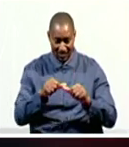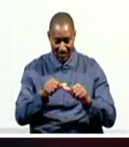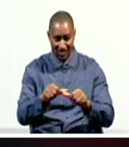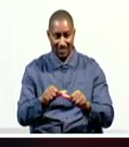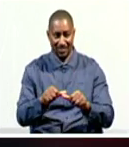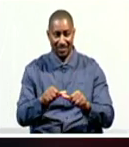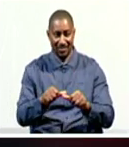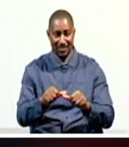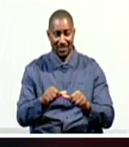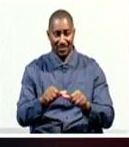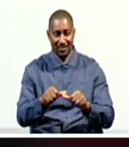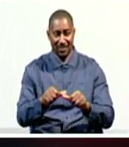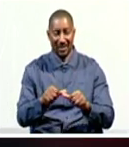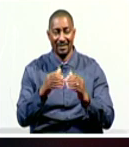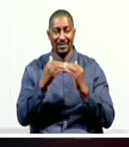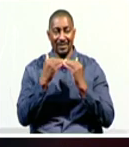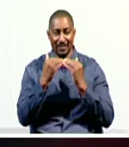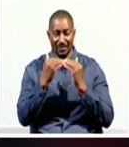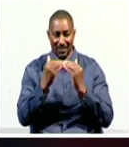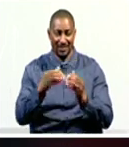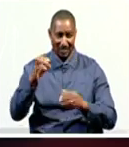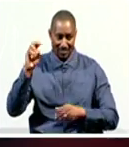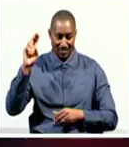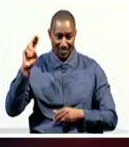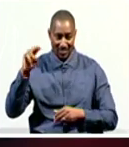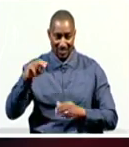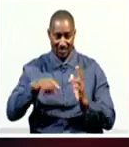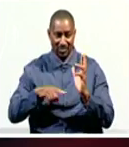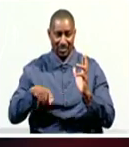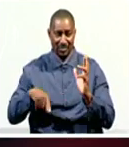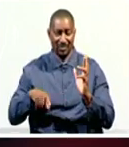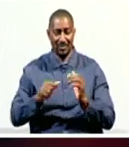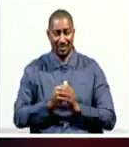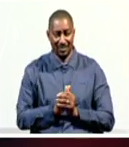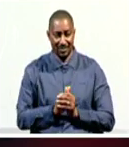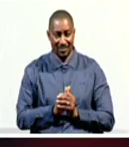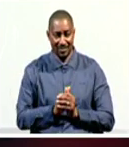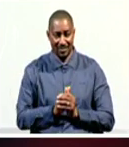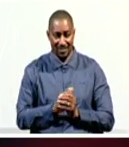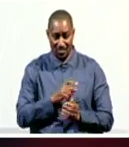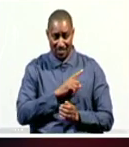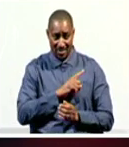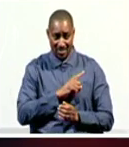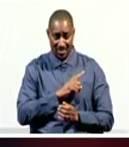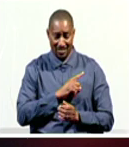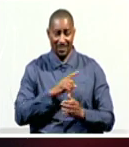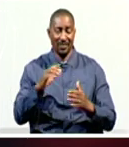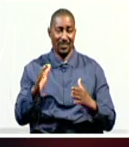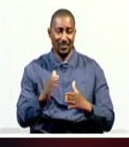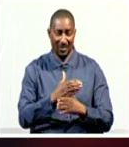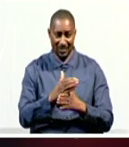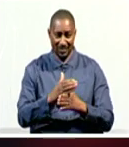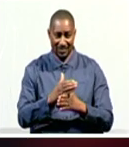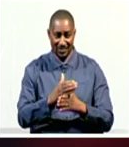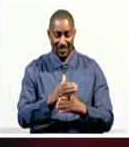role in all future policies of this country. Why? Because of the way it was domesticated. The